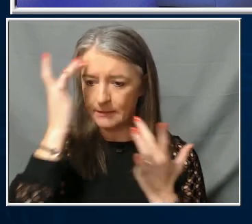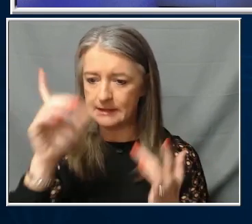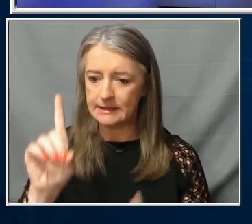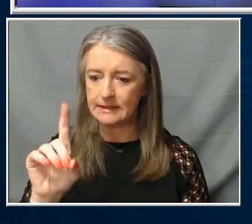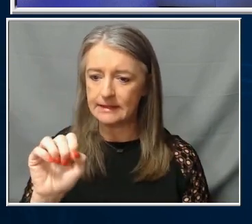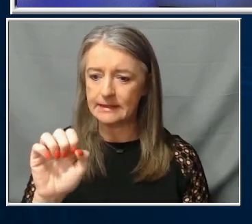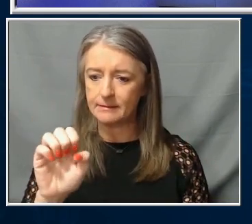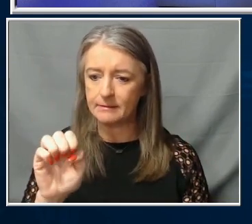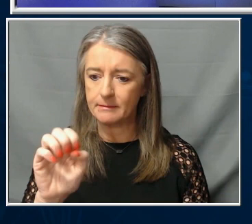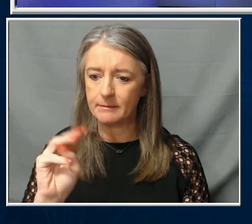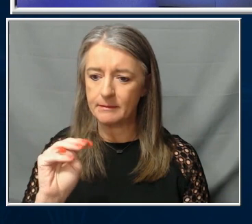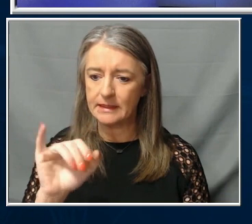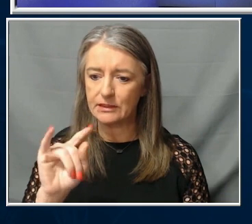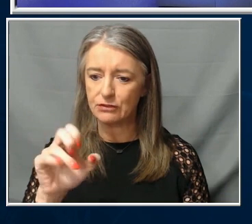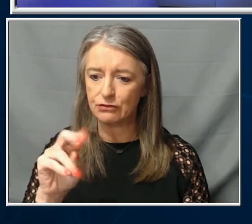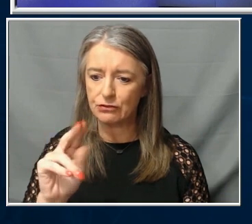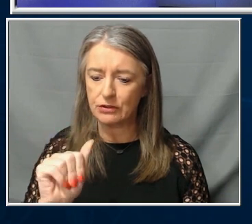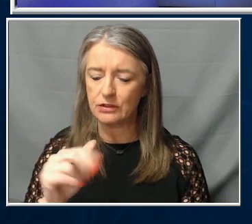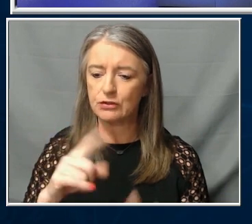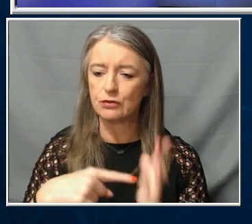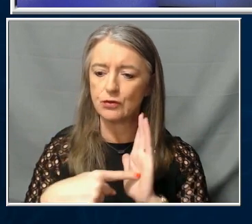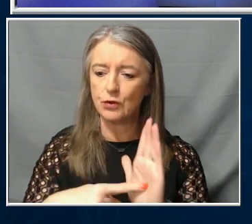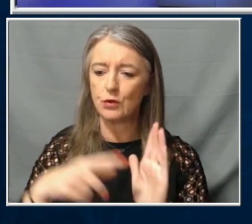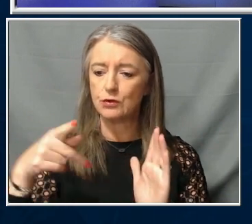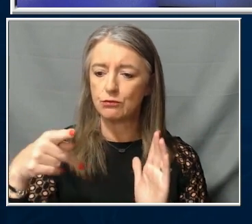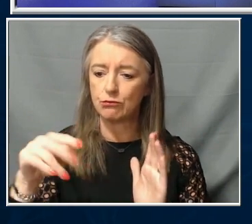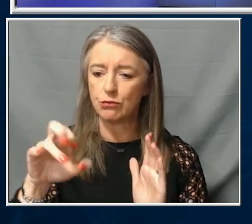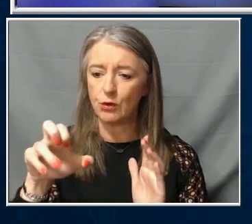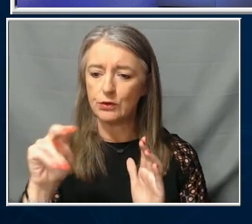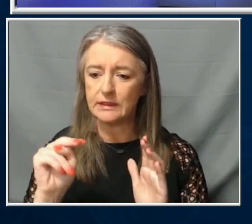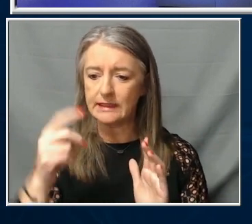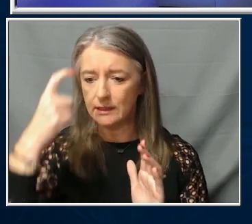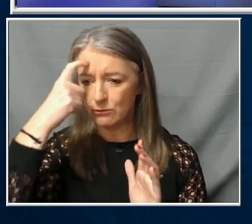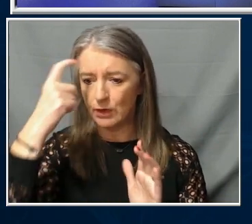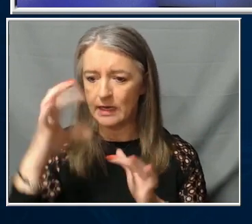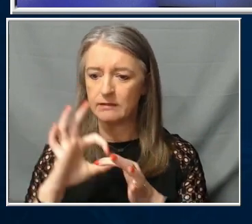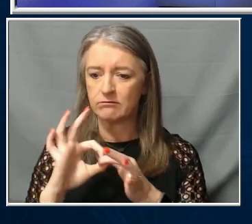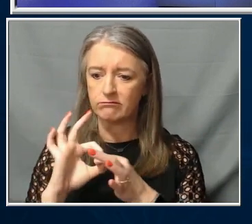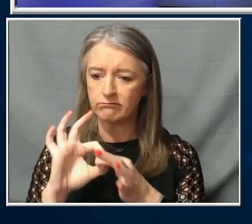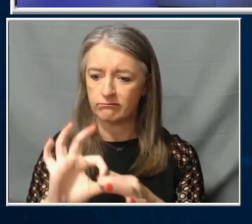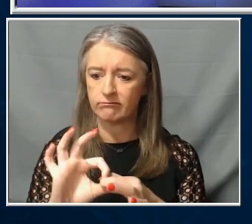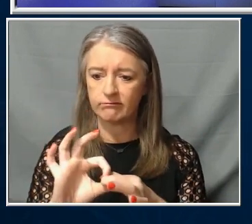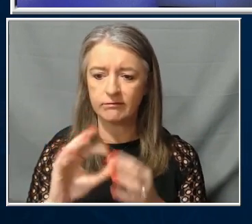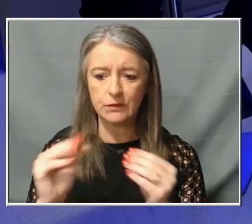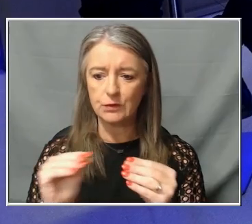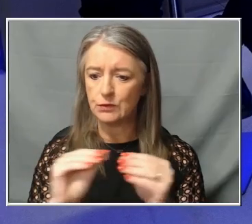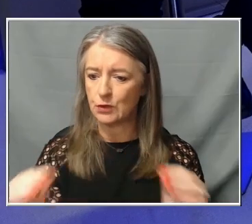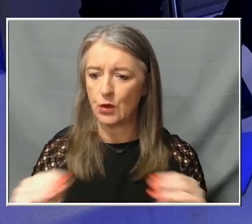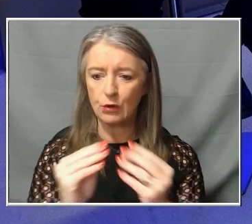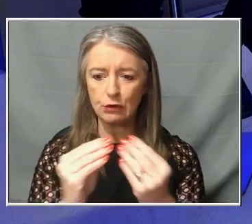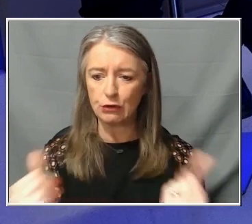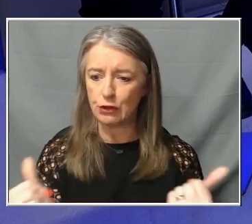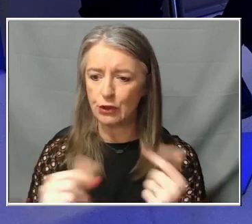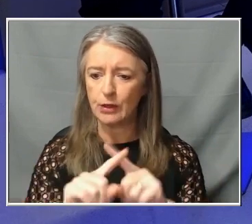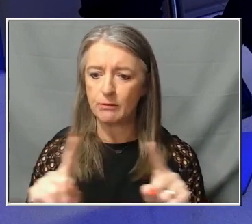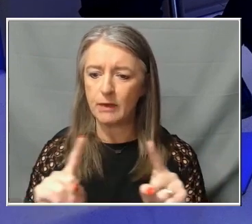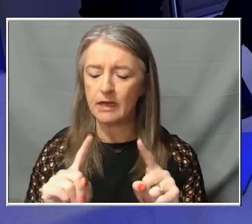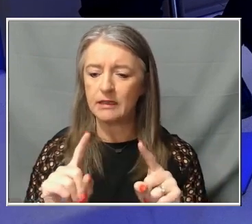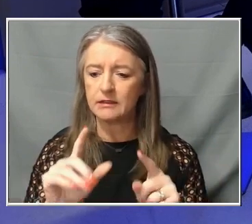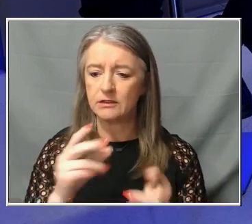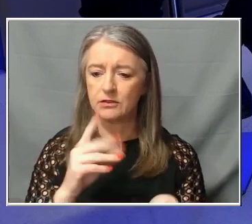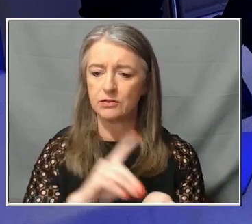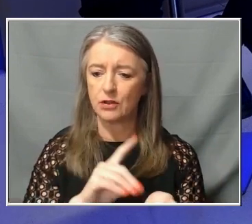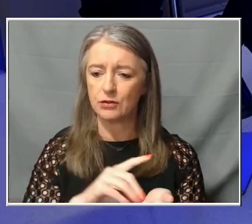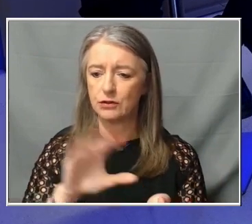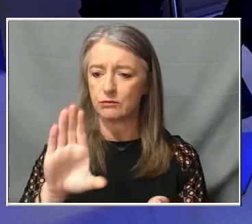research showing proteins in our brain play a role. Still no cure, as we know. But Dr. Gronseth, what's your take on the current Alzheimer's